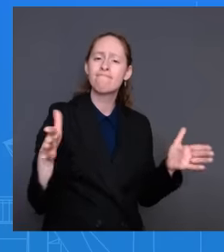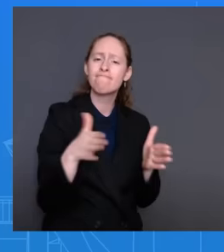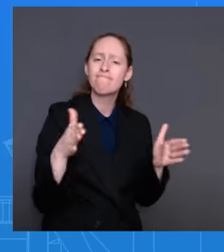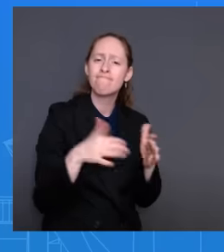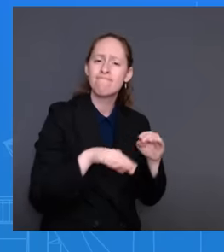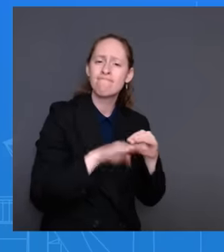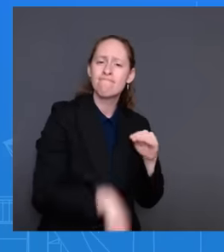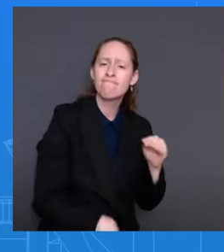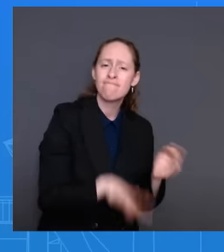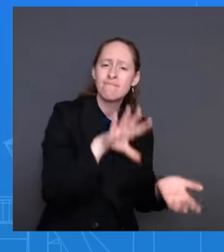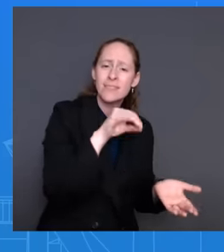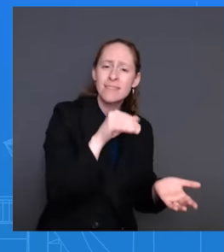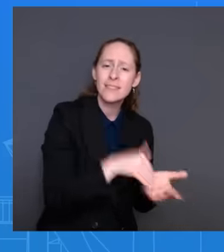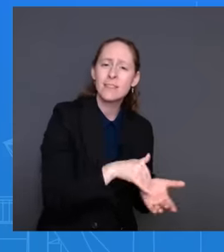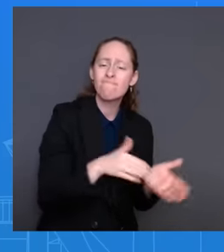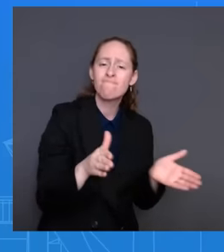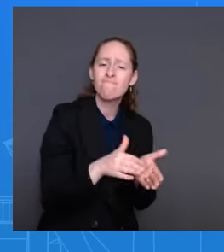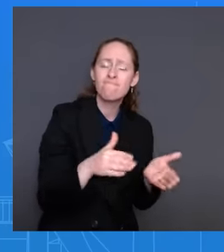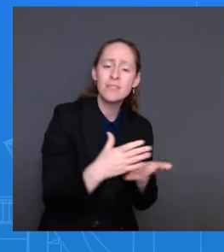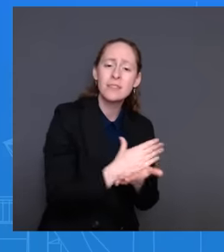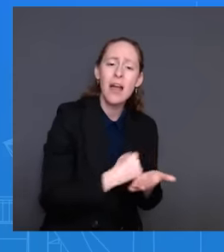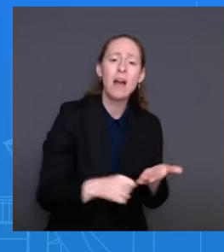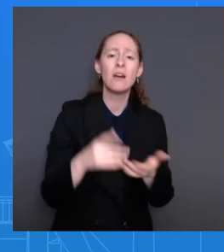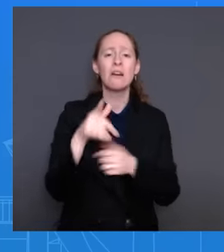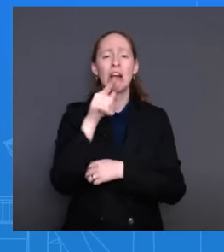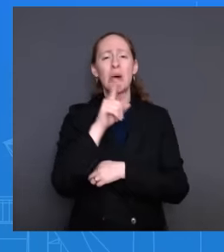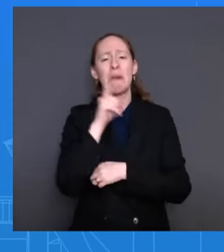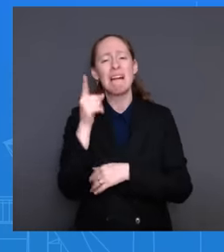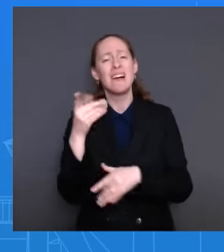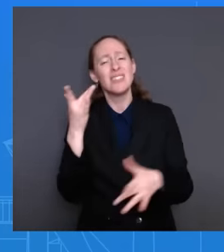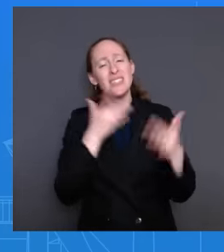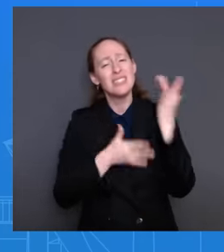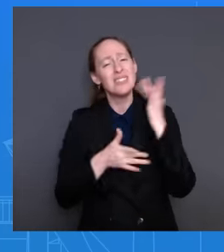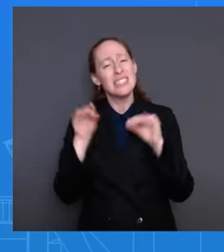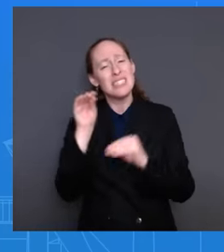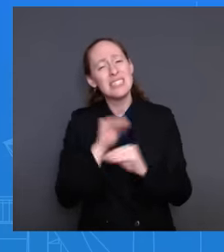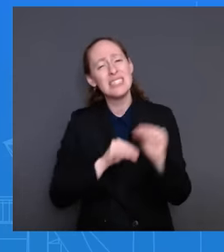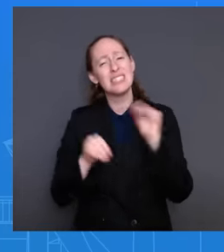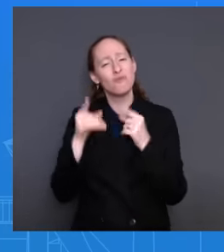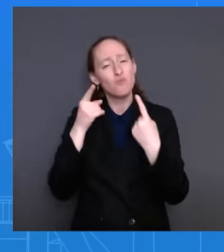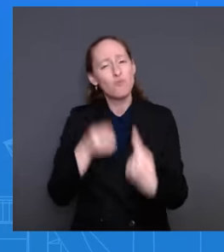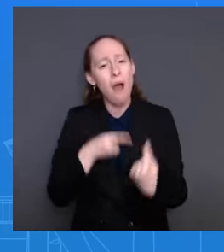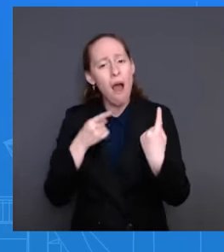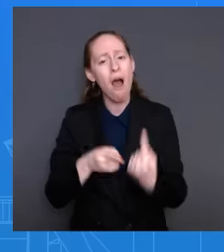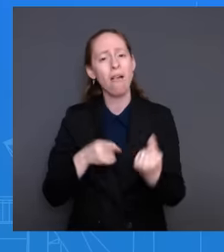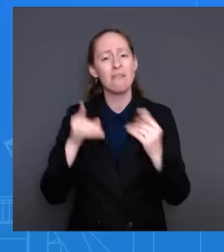economically in a position of having to repay that debt. When you look at the question of